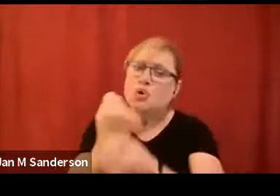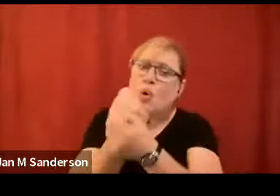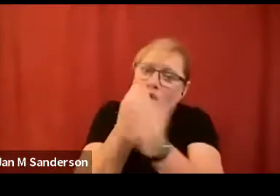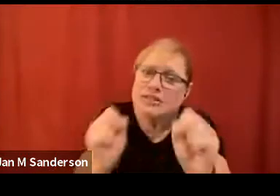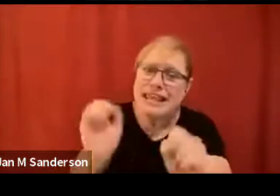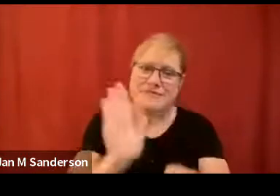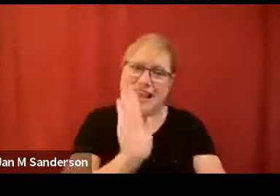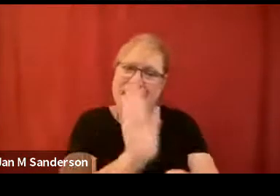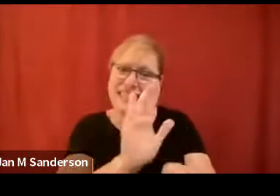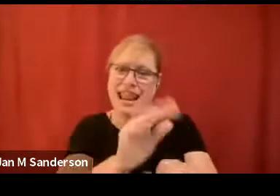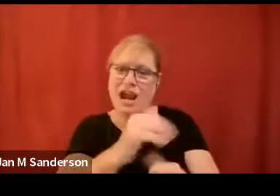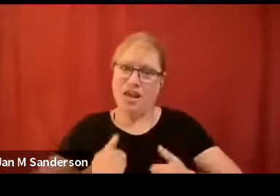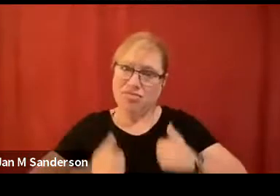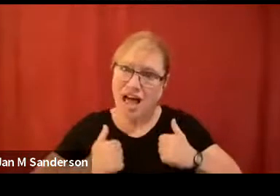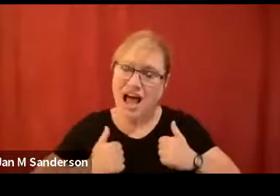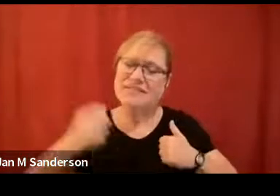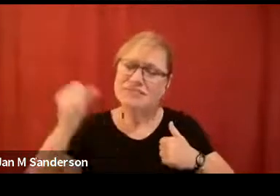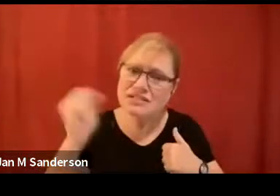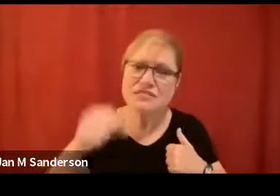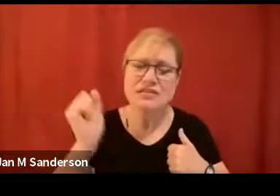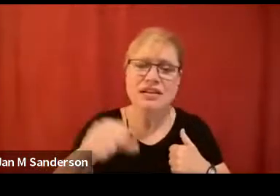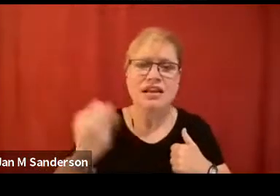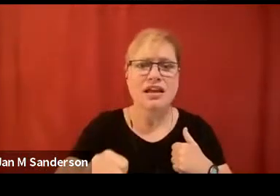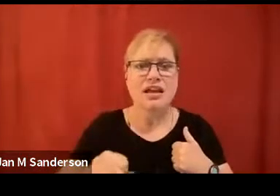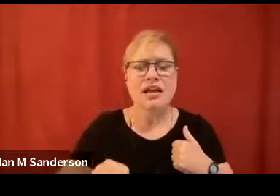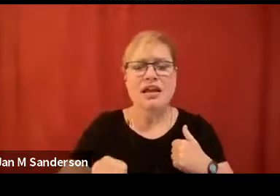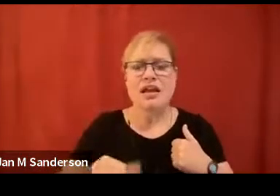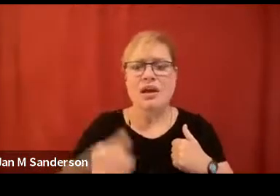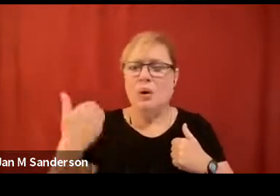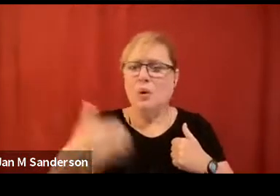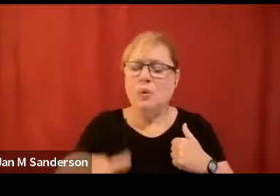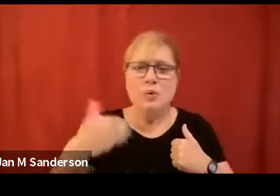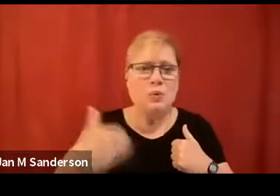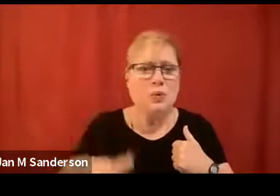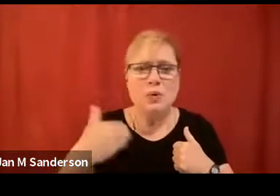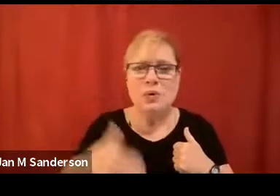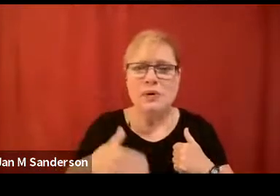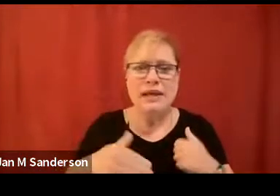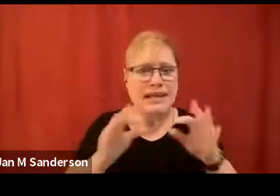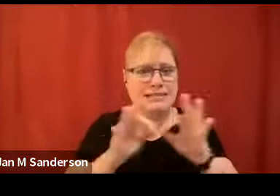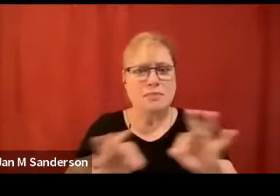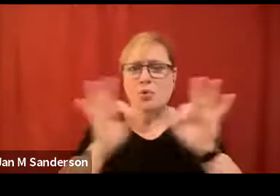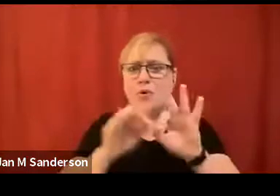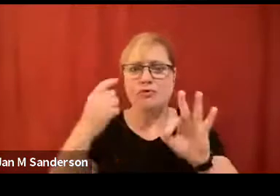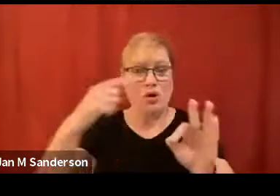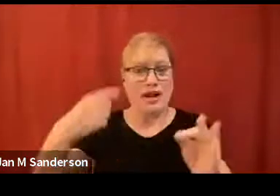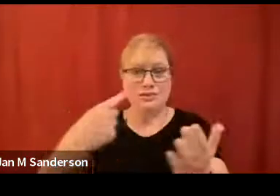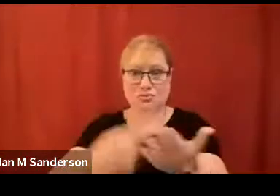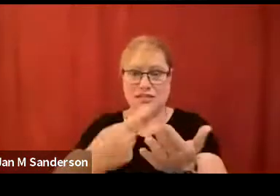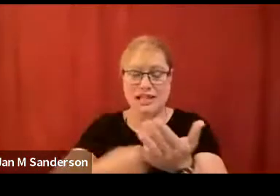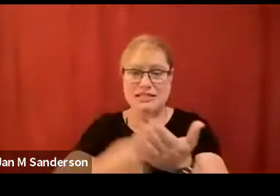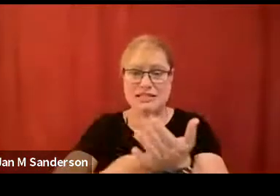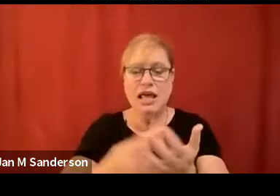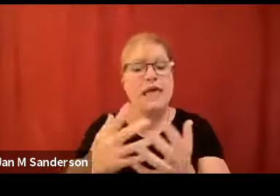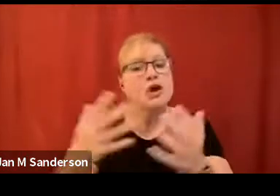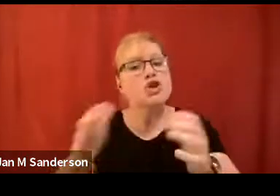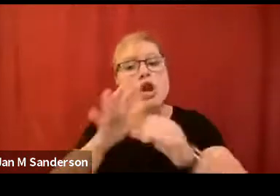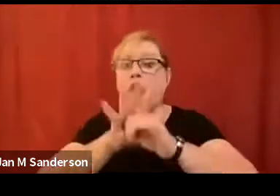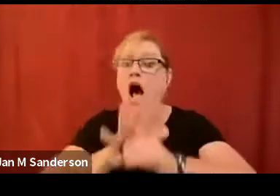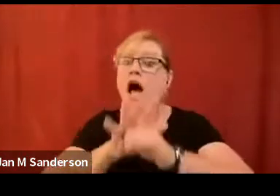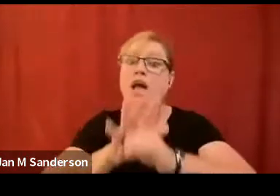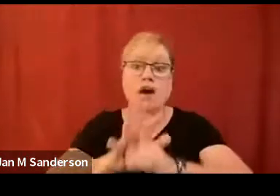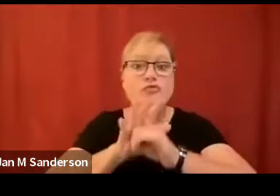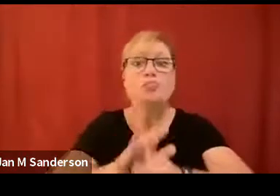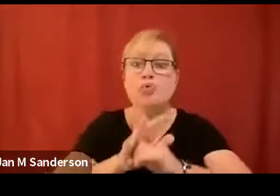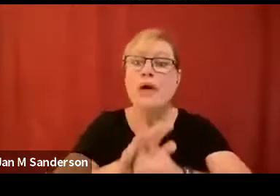is such a profound comment for us to talk about. There's so much pressure put on education, that education can do